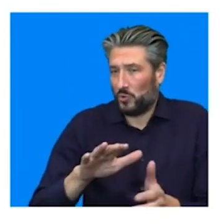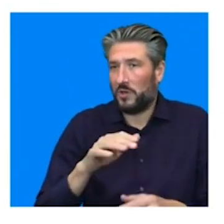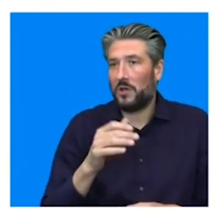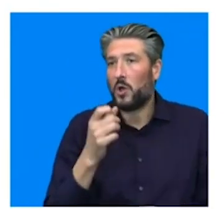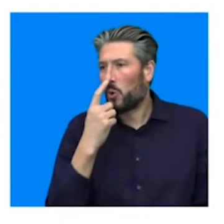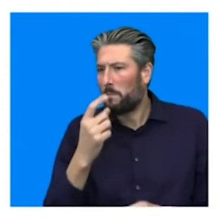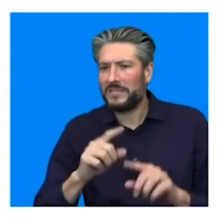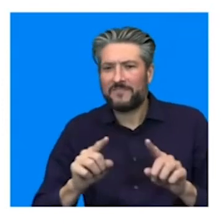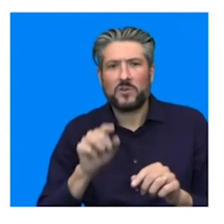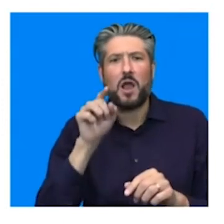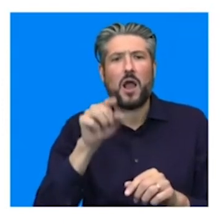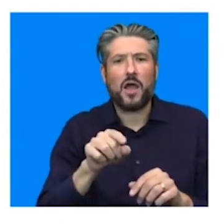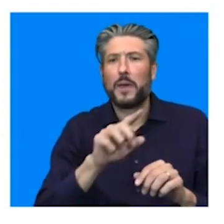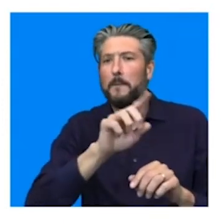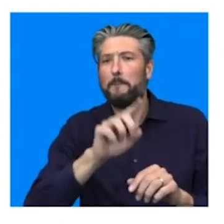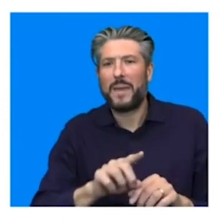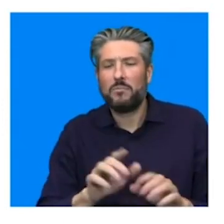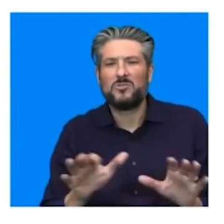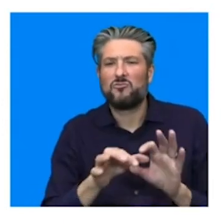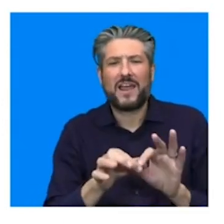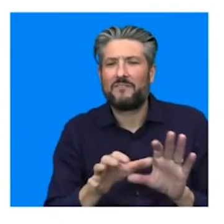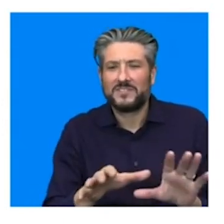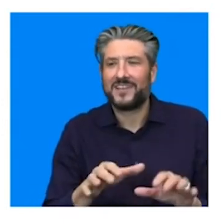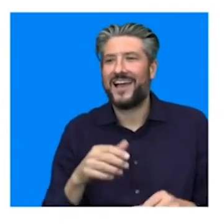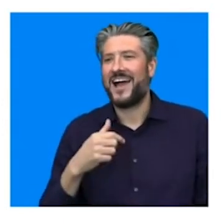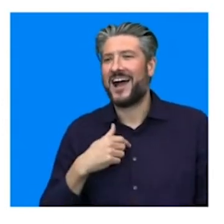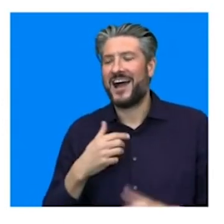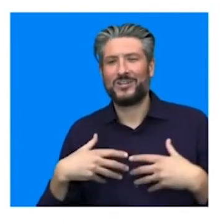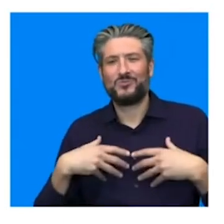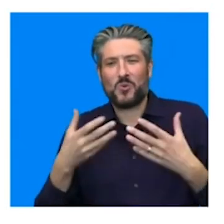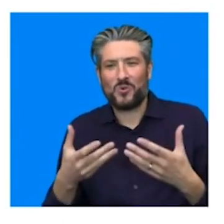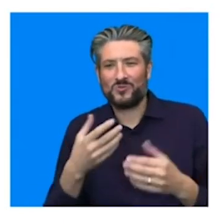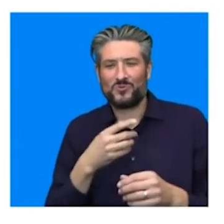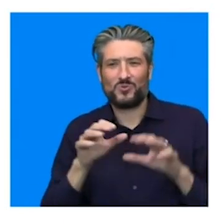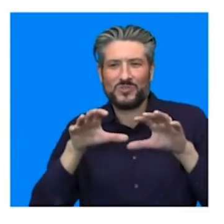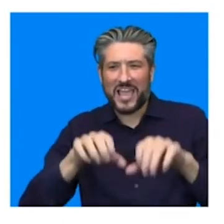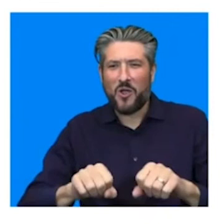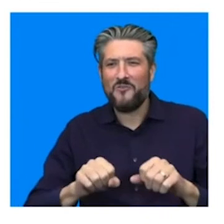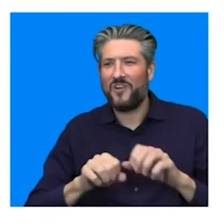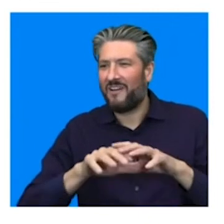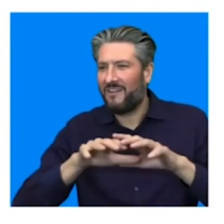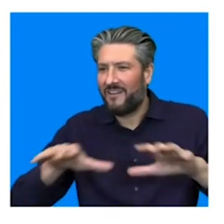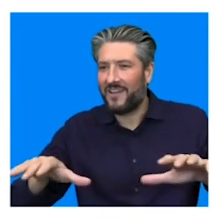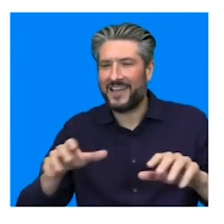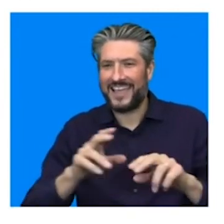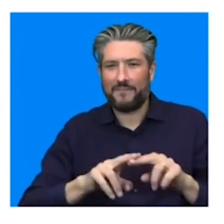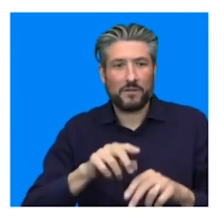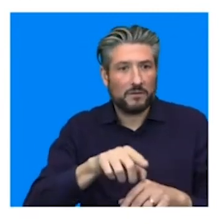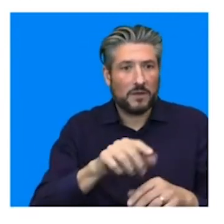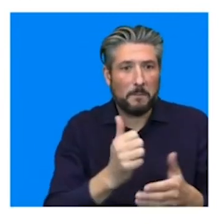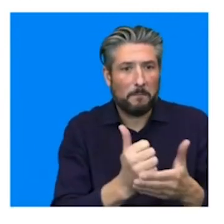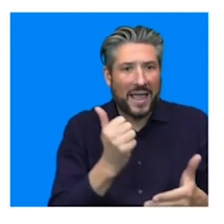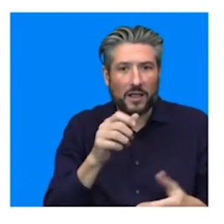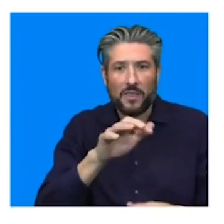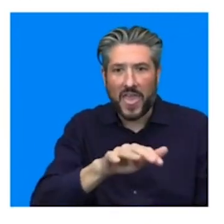I wouldn't want to take up a whole webinar about broadcasting when, you know, there's some online retailers in there and there's some banks and finance. So